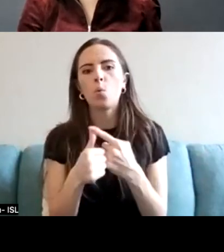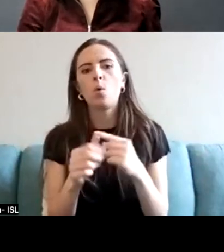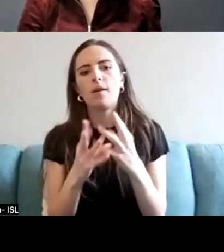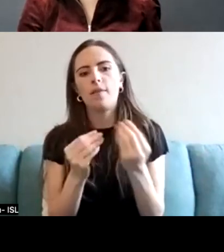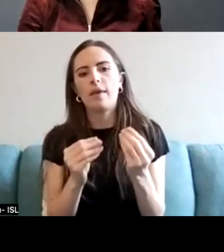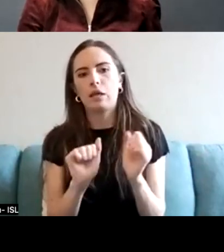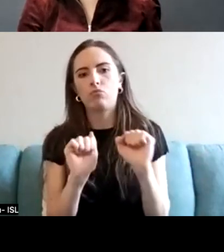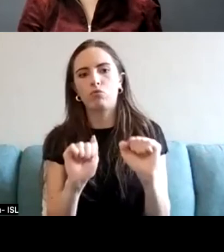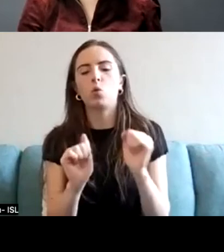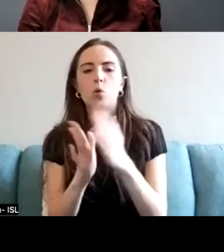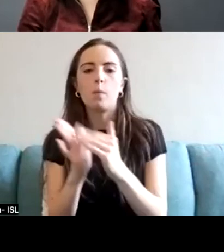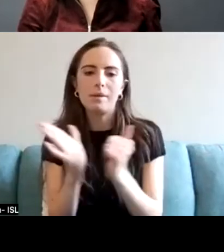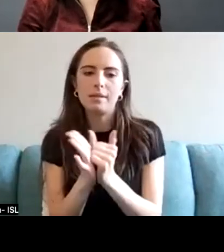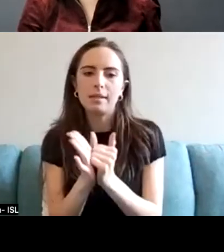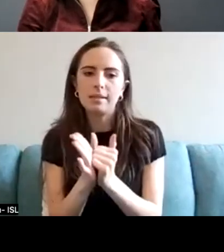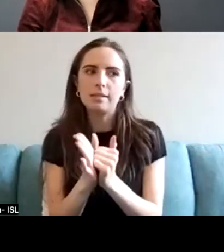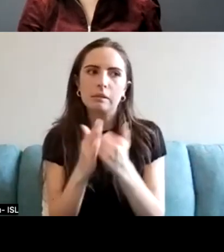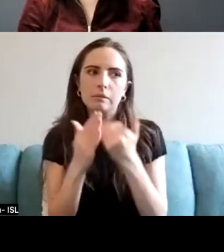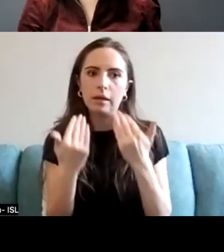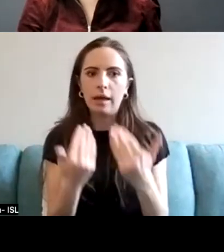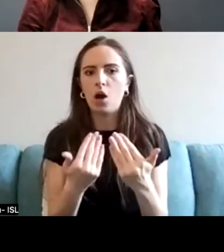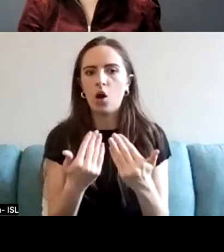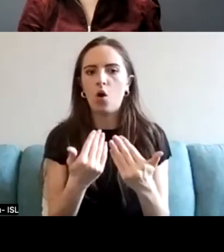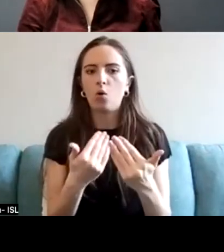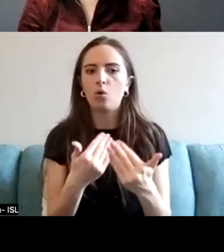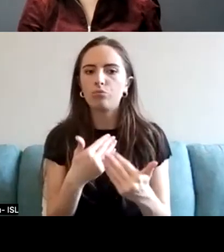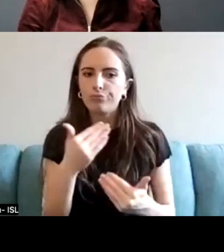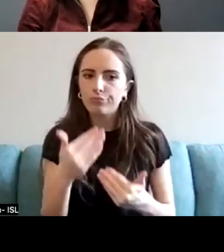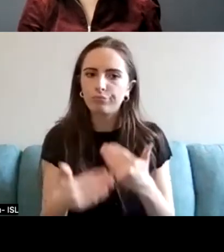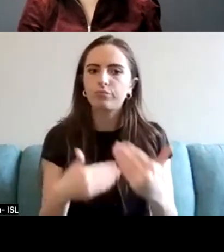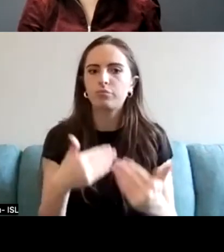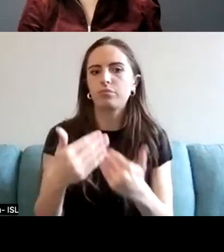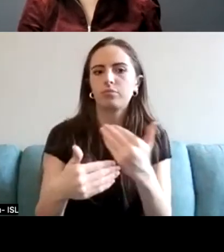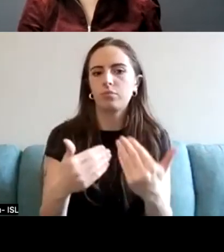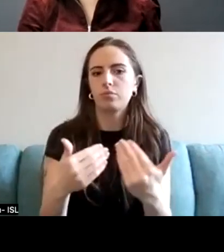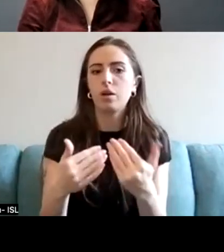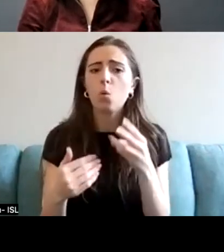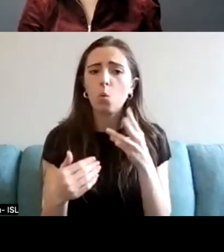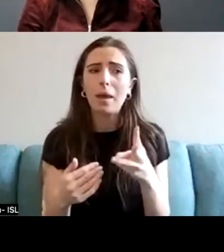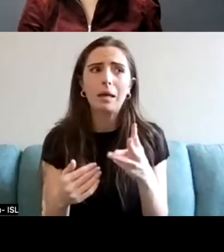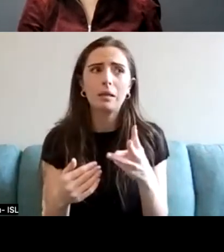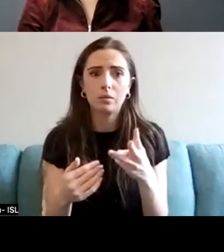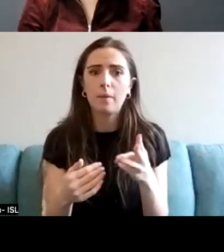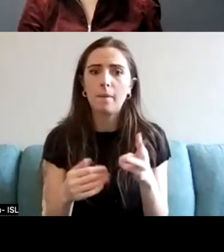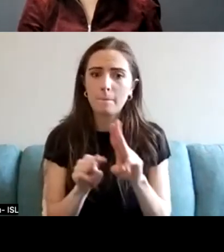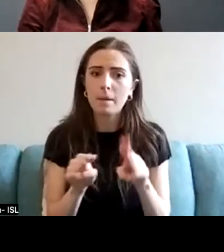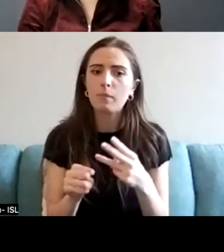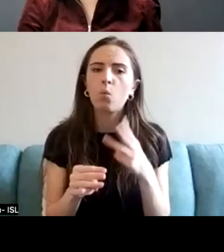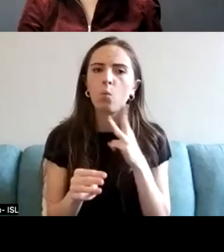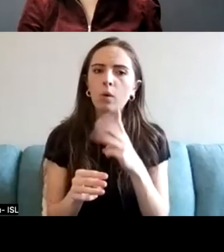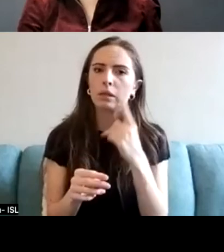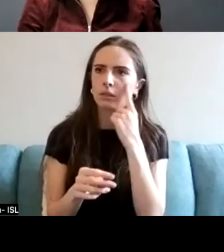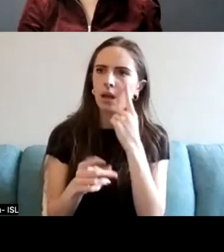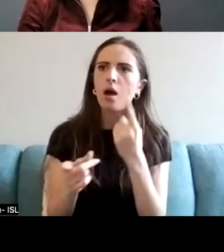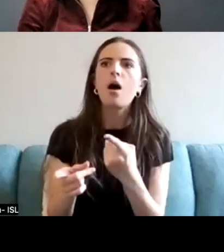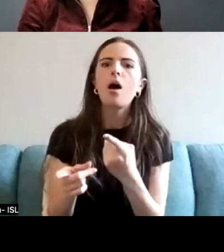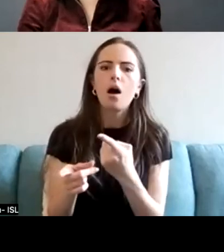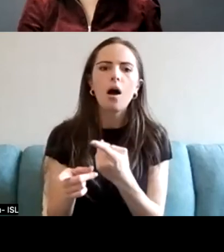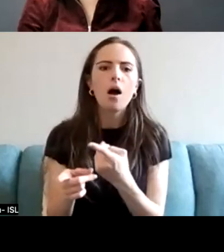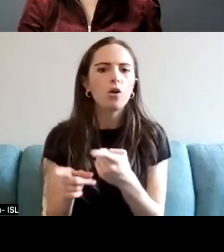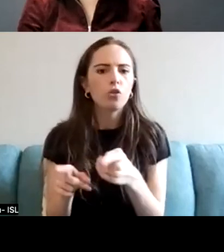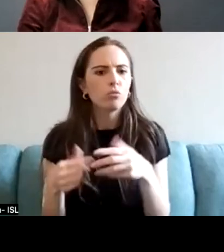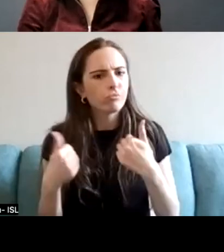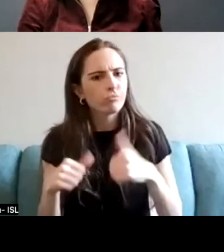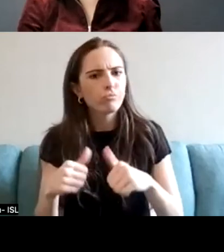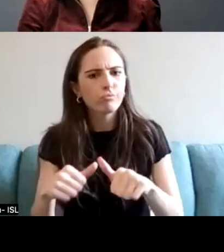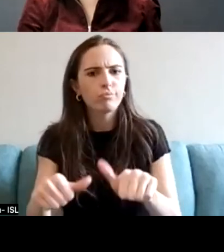just make your stuff that little bit more accessible, and it will get noticed. It will be noticed. And once you